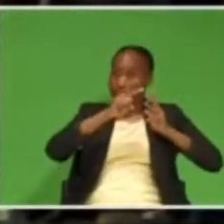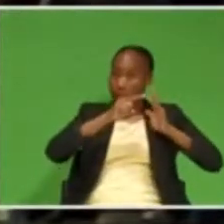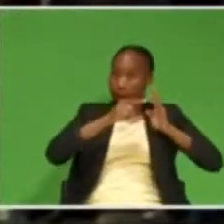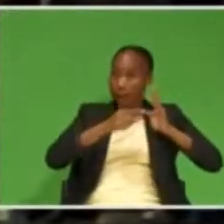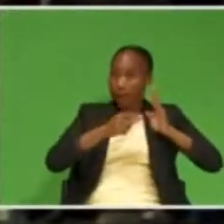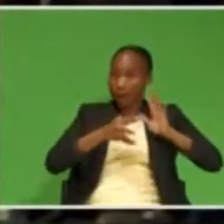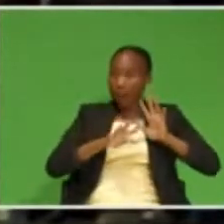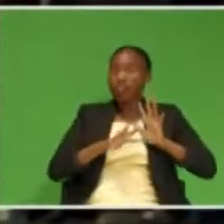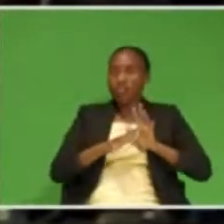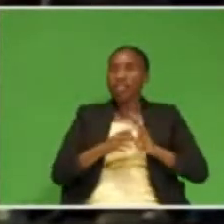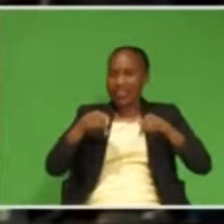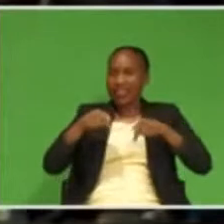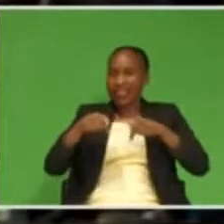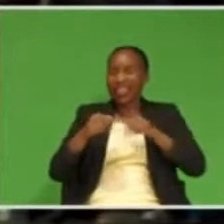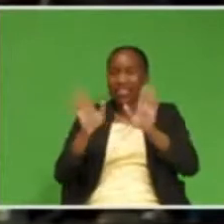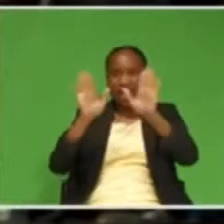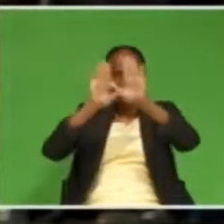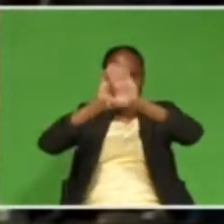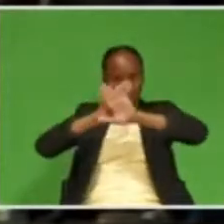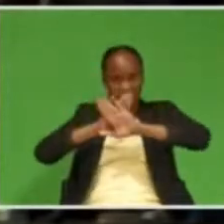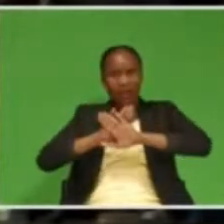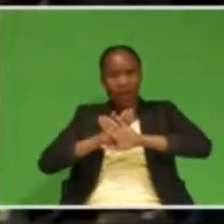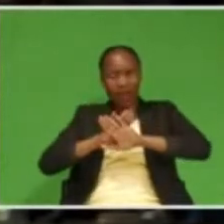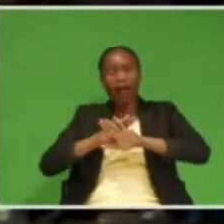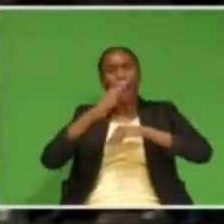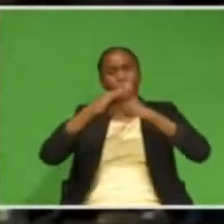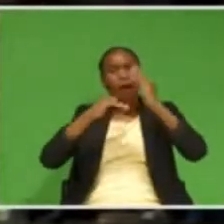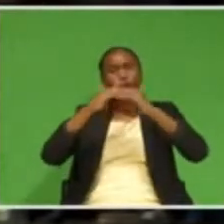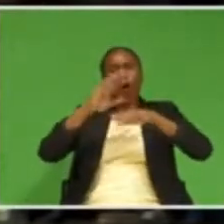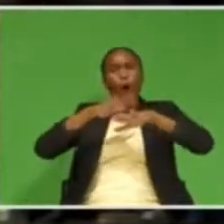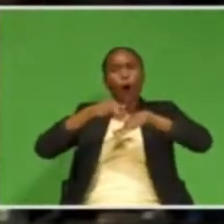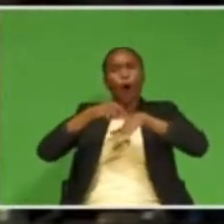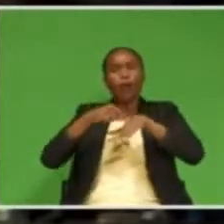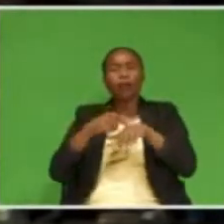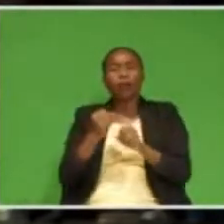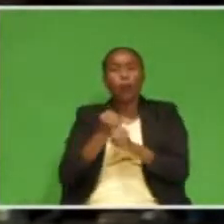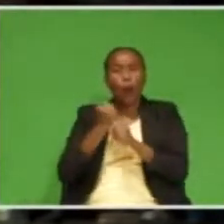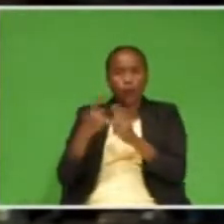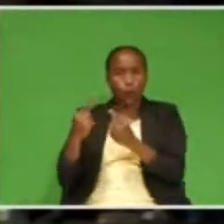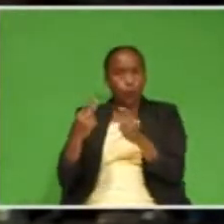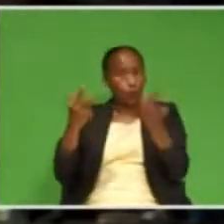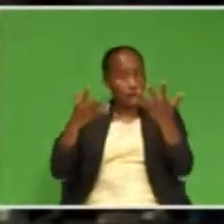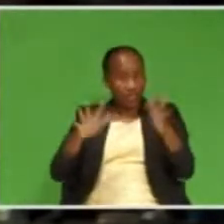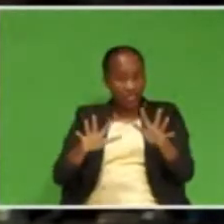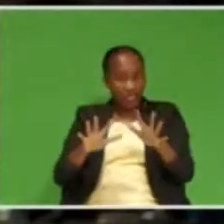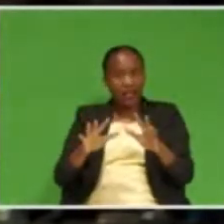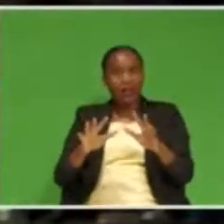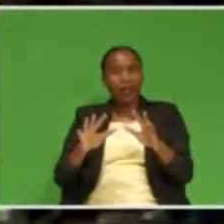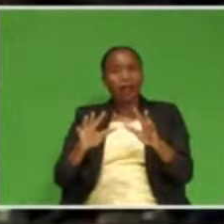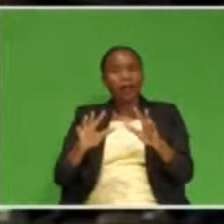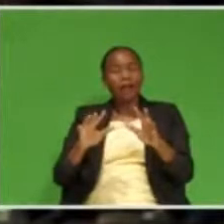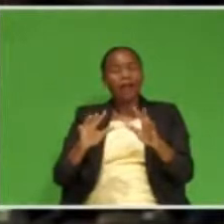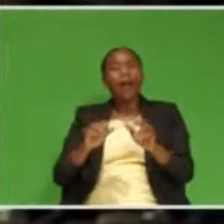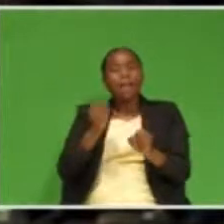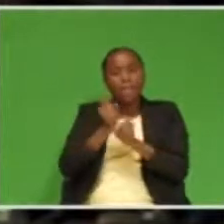this evening, building on the work we have already done, will bring us closer to that